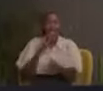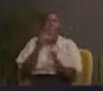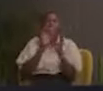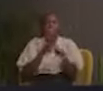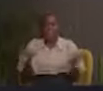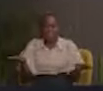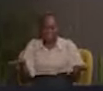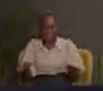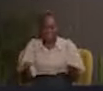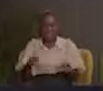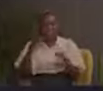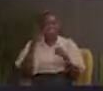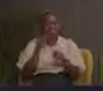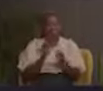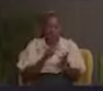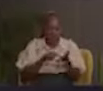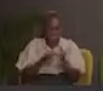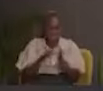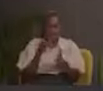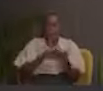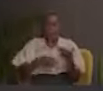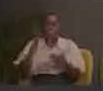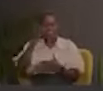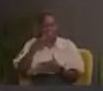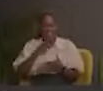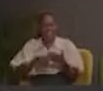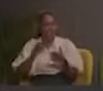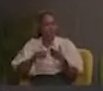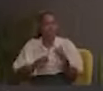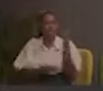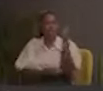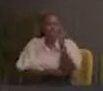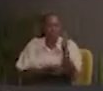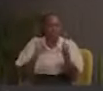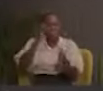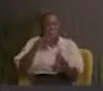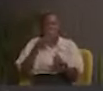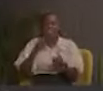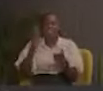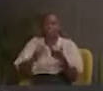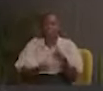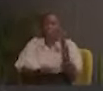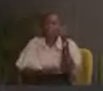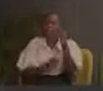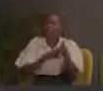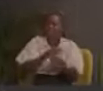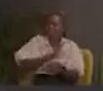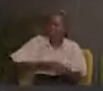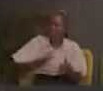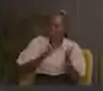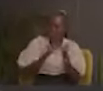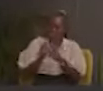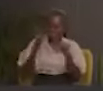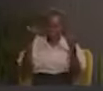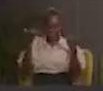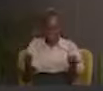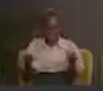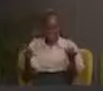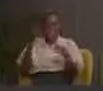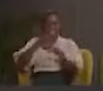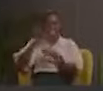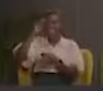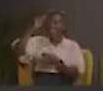according to the promise. That means what he said to Abraham, he said to Abraham and Christ Jesus. And now in him